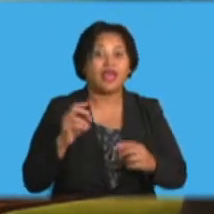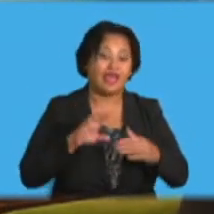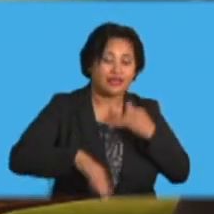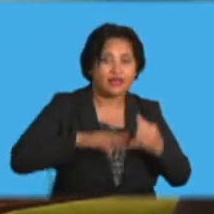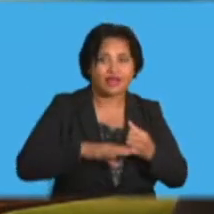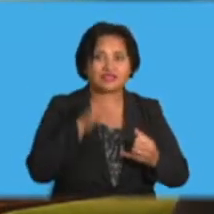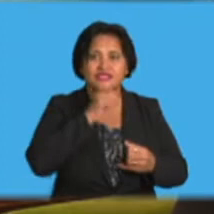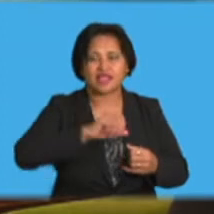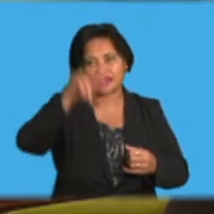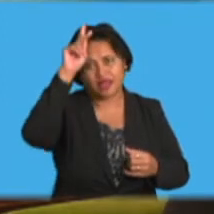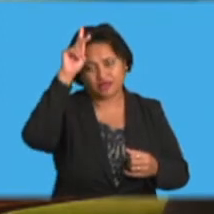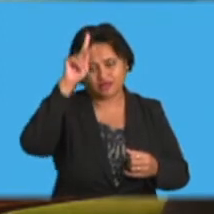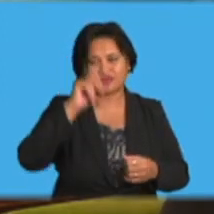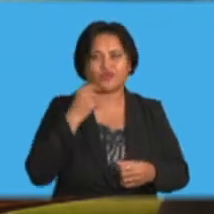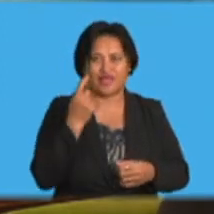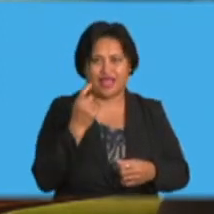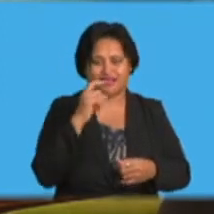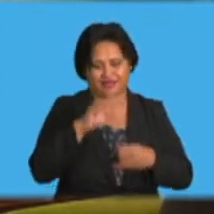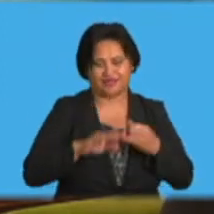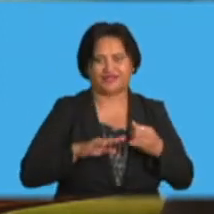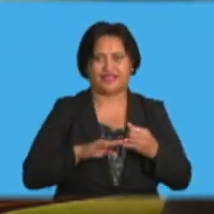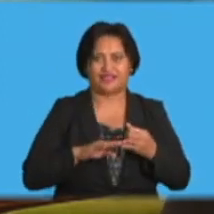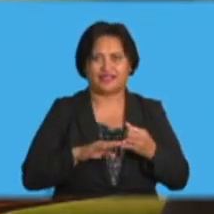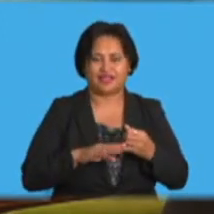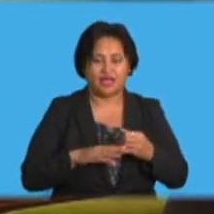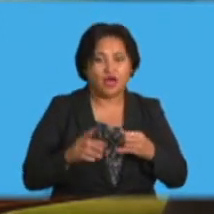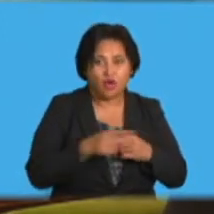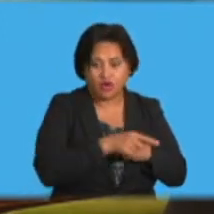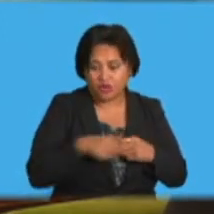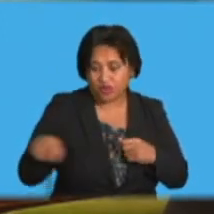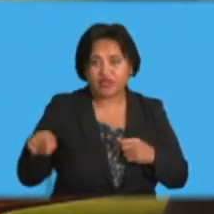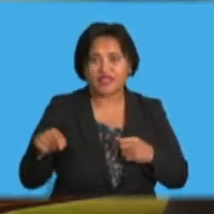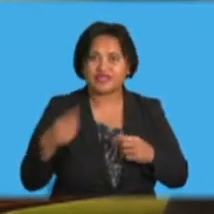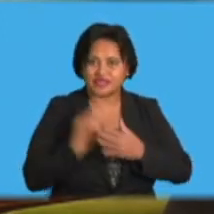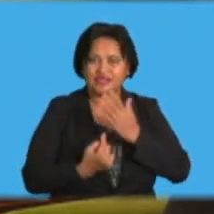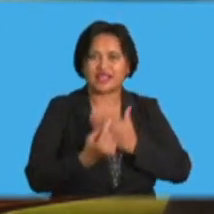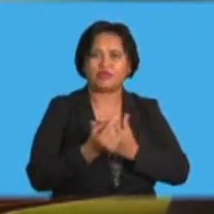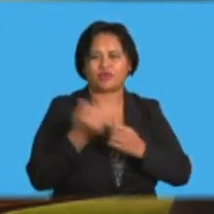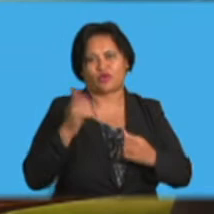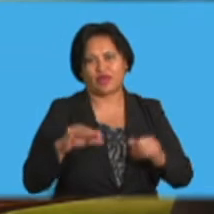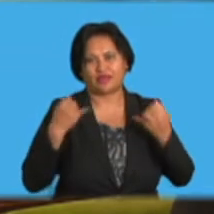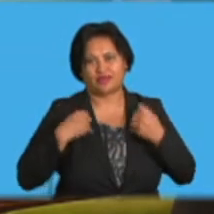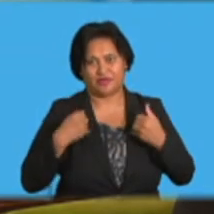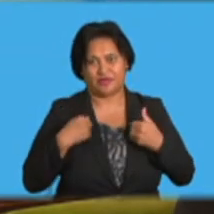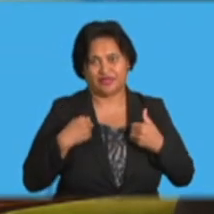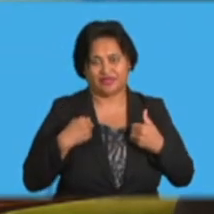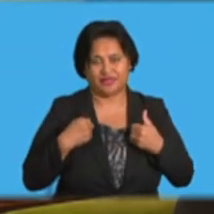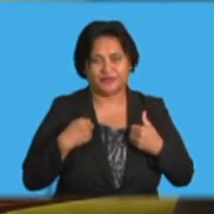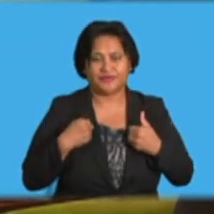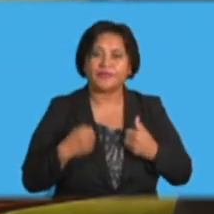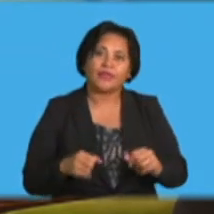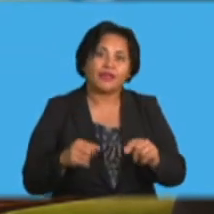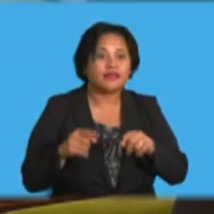is currently being finalized. All of these have been rolled out, and implementation on the ground is progressing well, Madam Speaker. In fact, Honourable